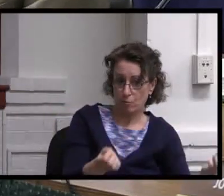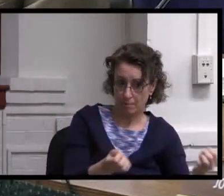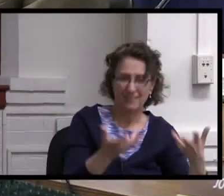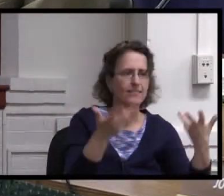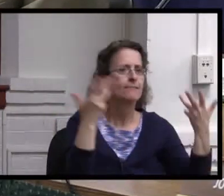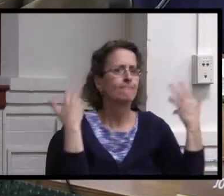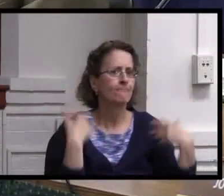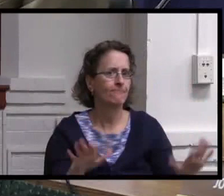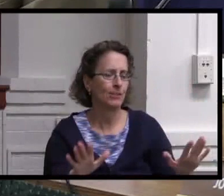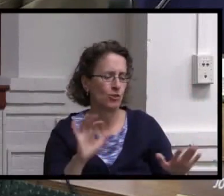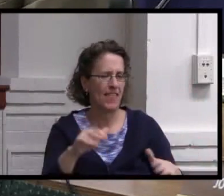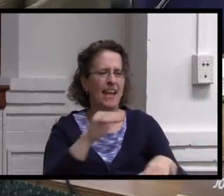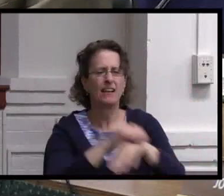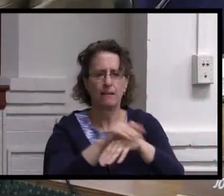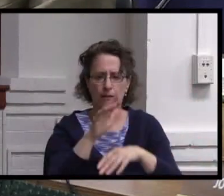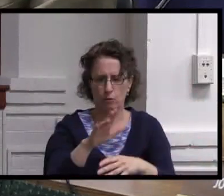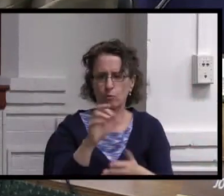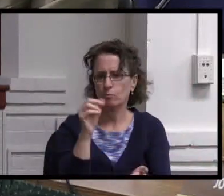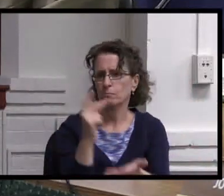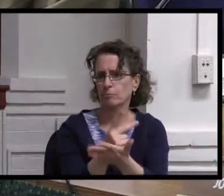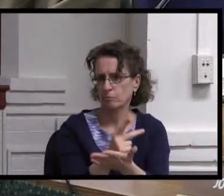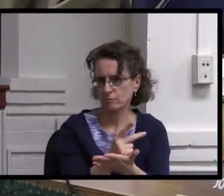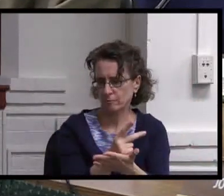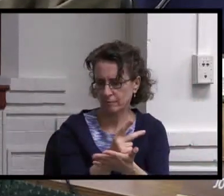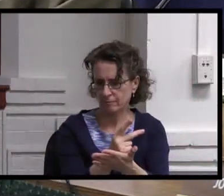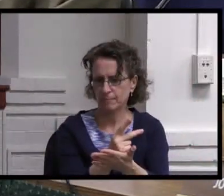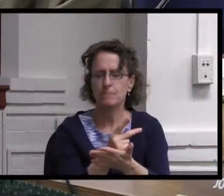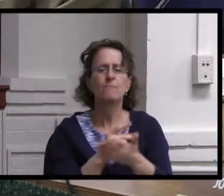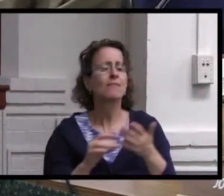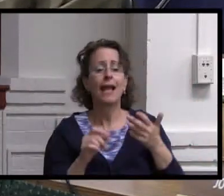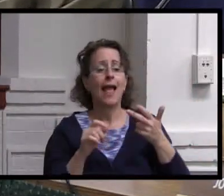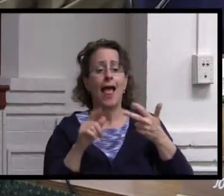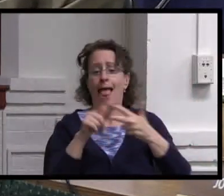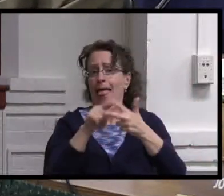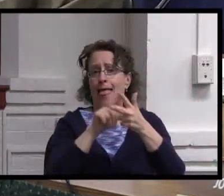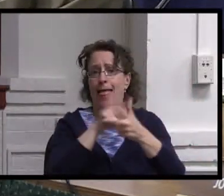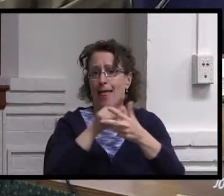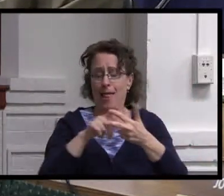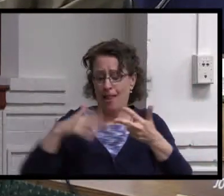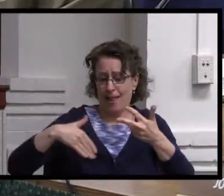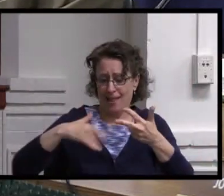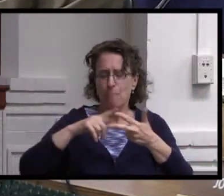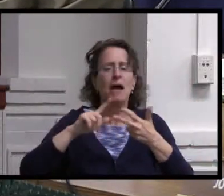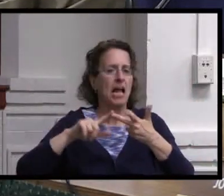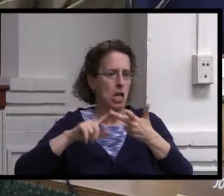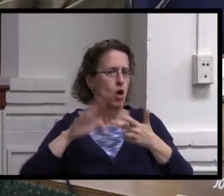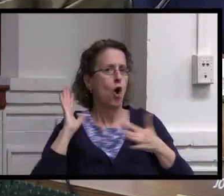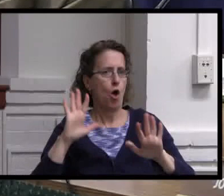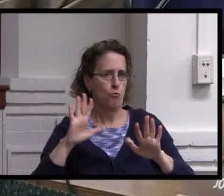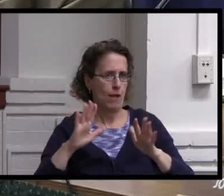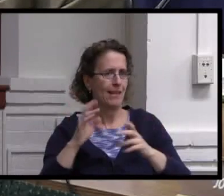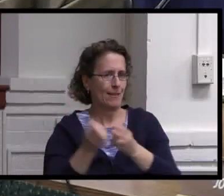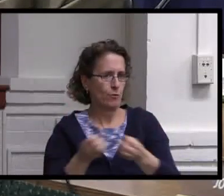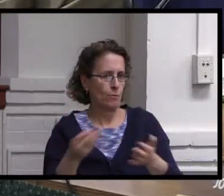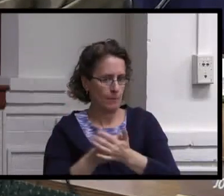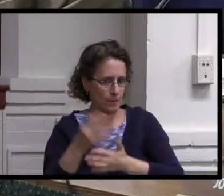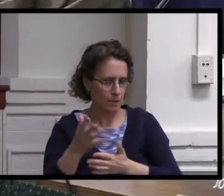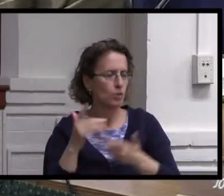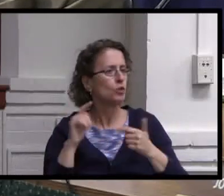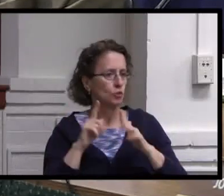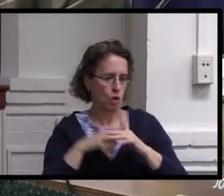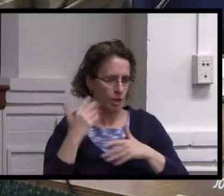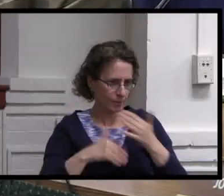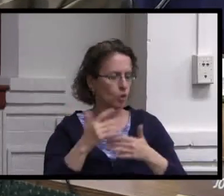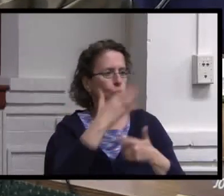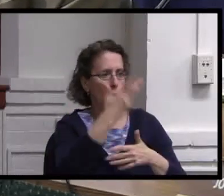to do just specifically that piece while these larger agreements were still being worked on. And so since then, together with